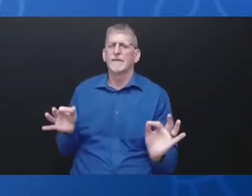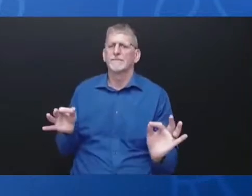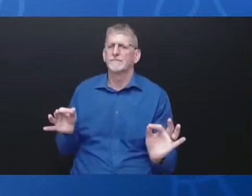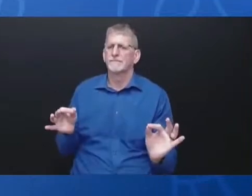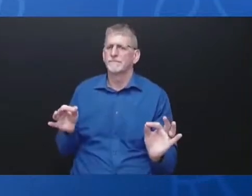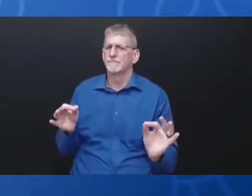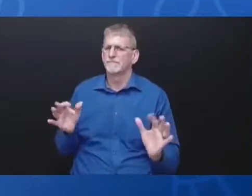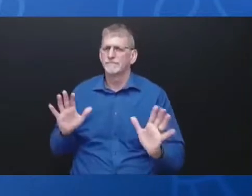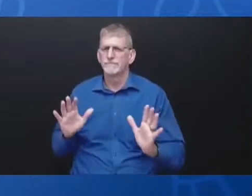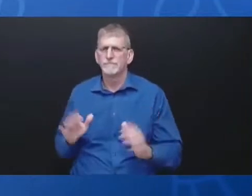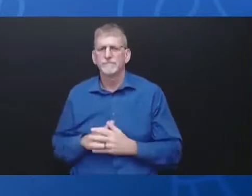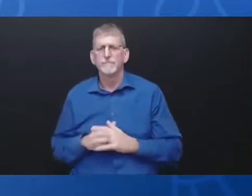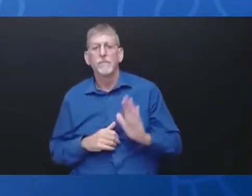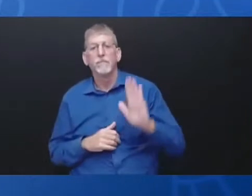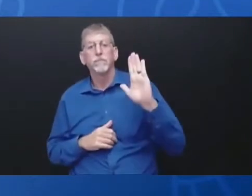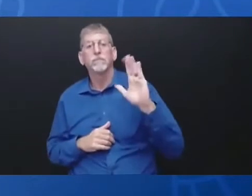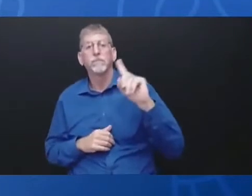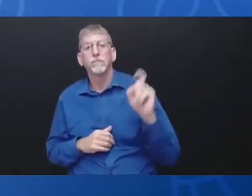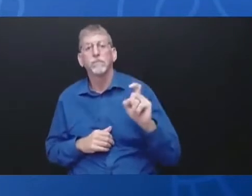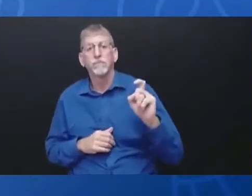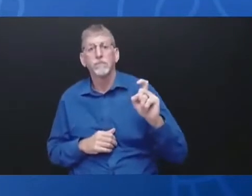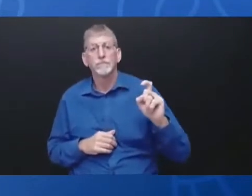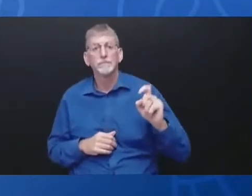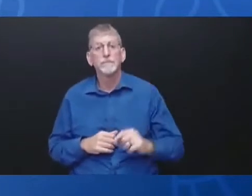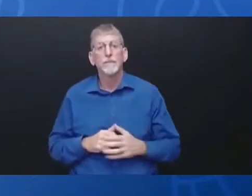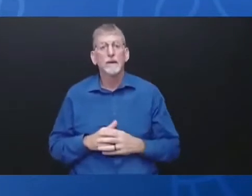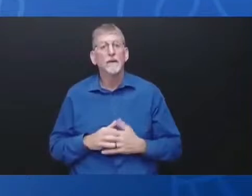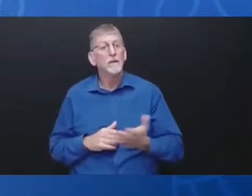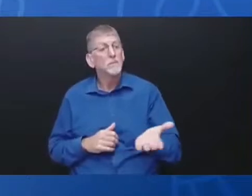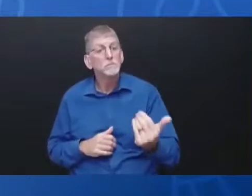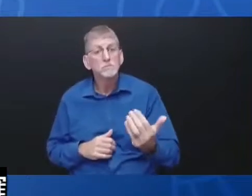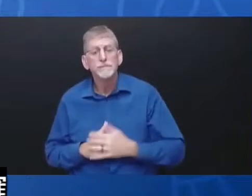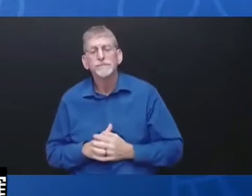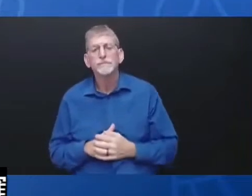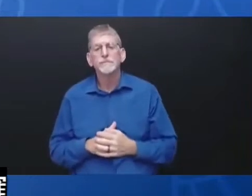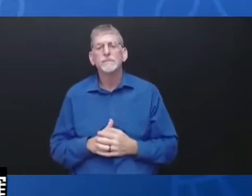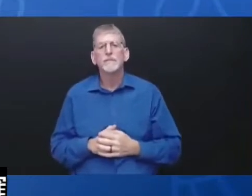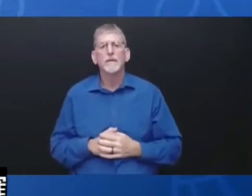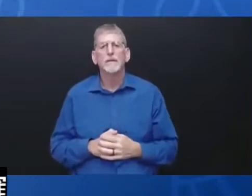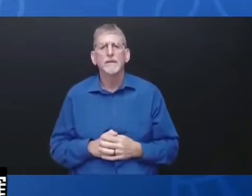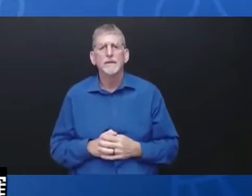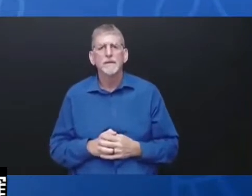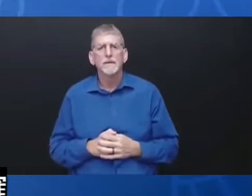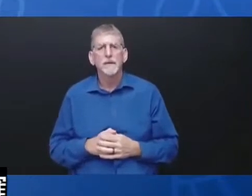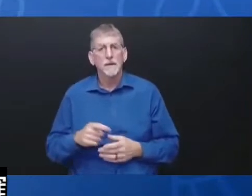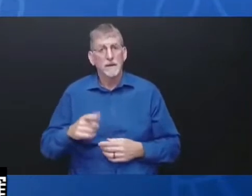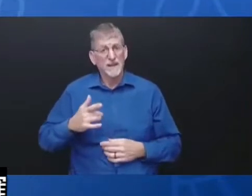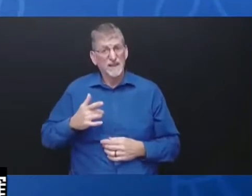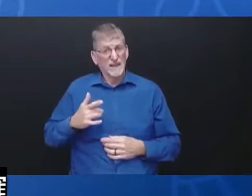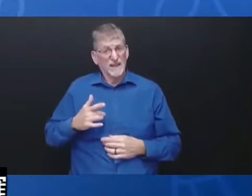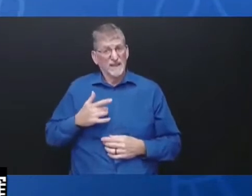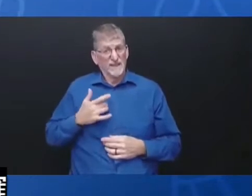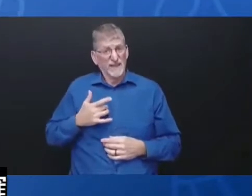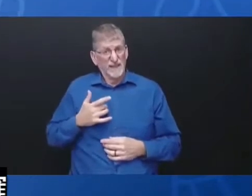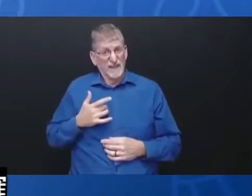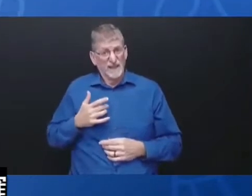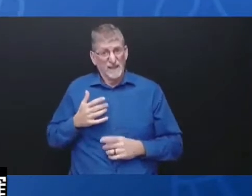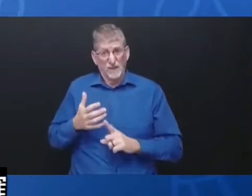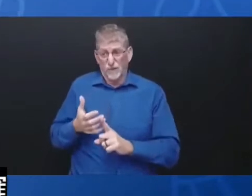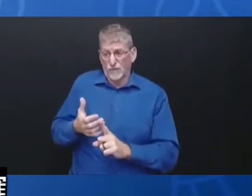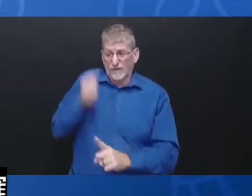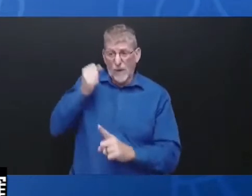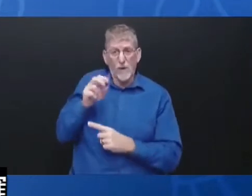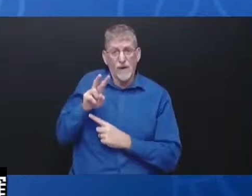quickly. Sure. Is the area clear when it comes to revoking visas for foreign students? Are you